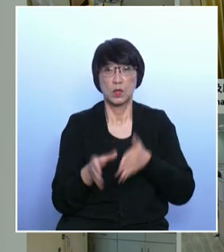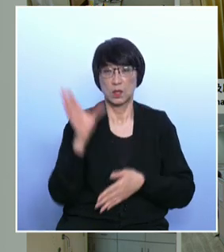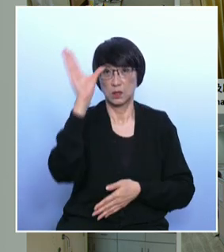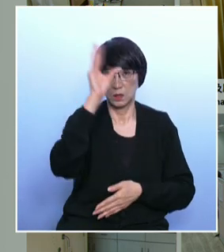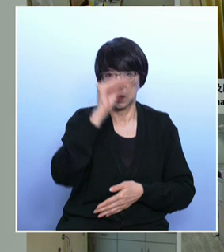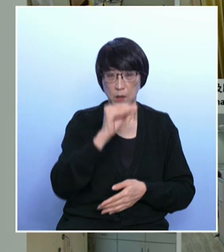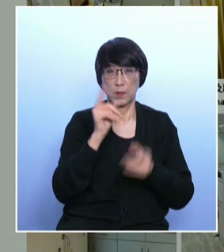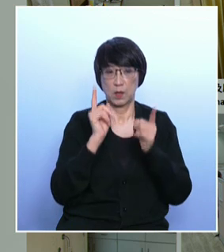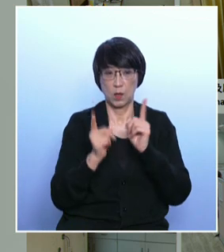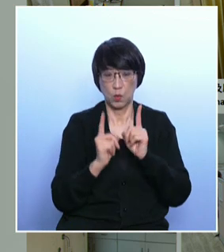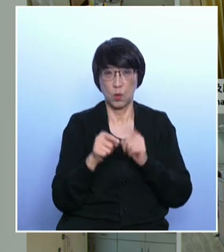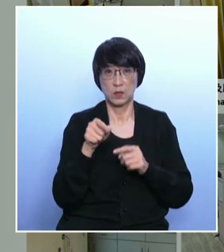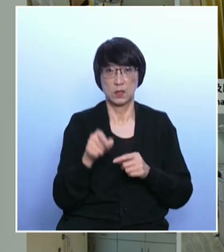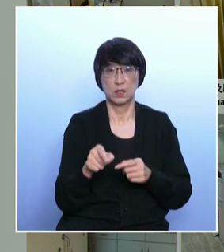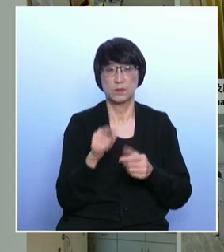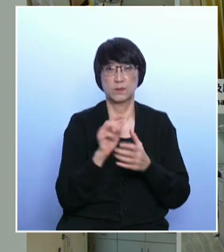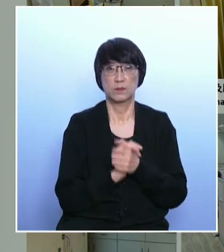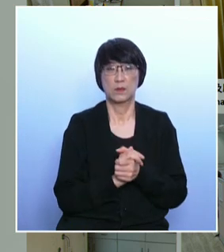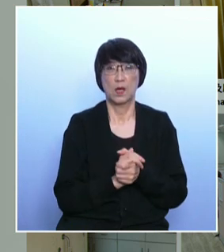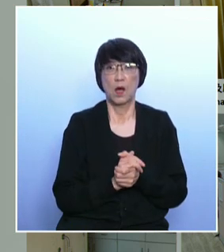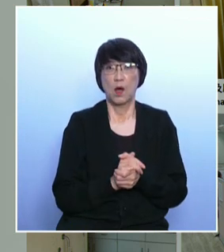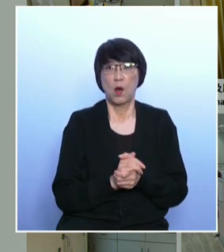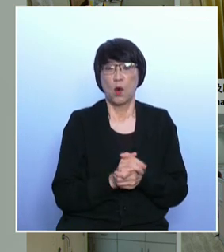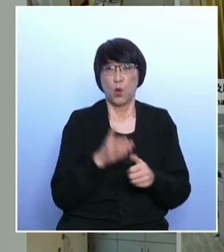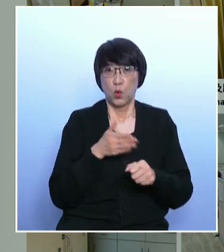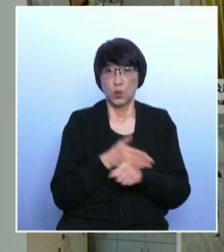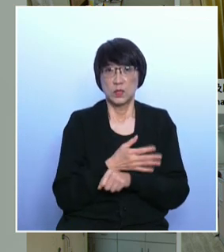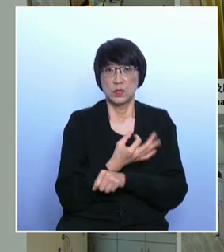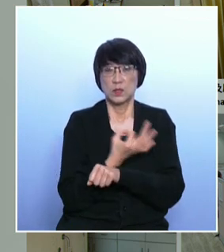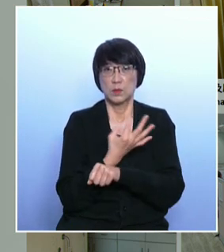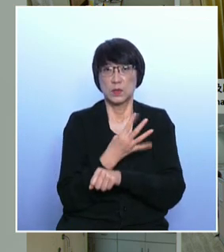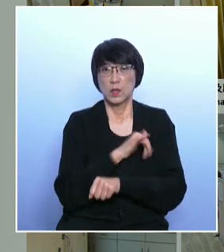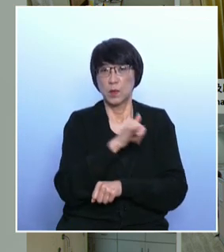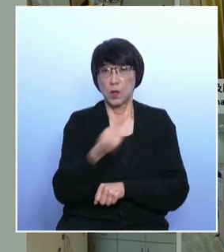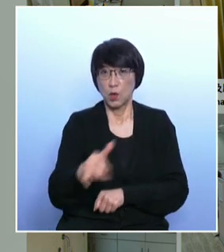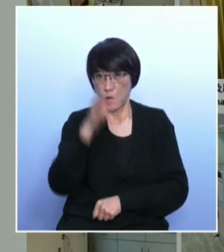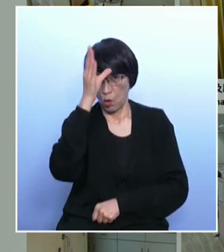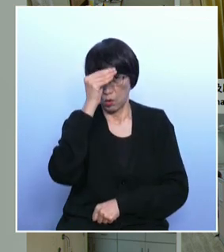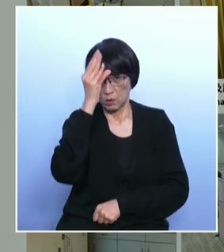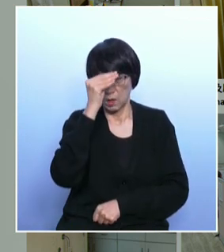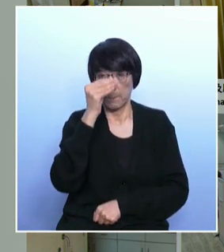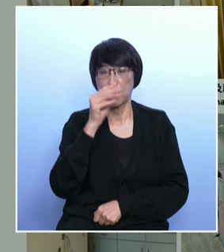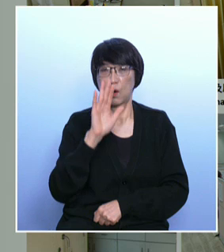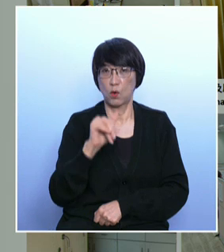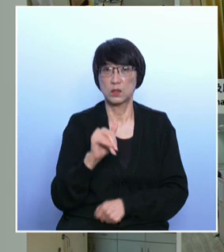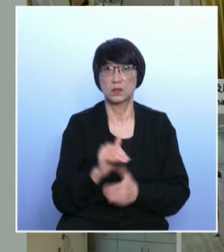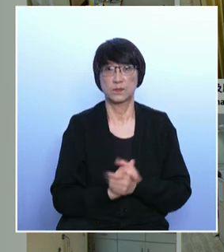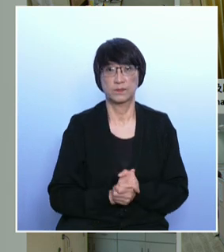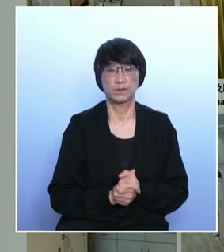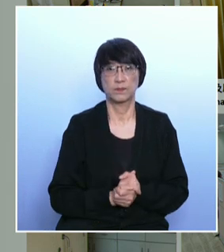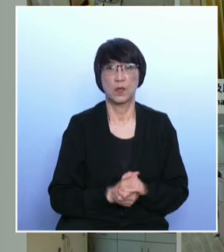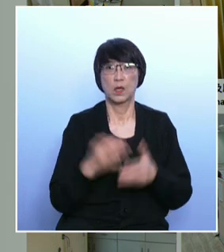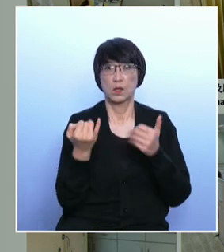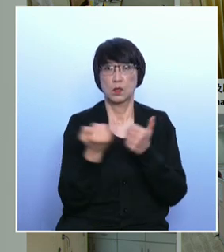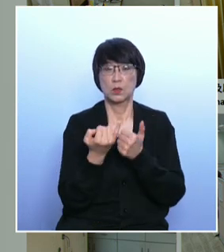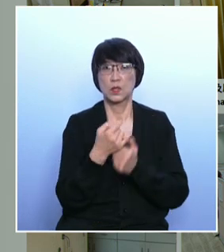There are footbridges connecting the residence to the Queen Mary Hospital, which is just a stone's throw away.